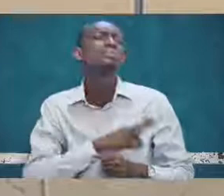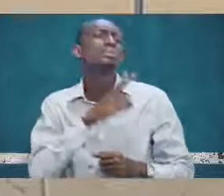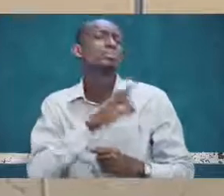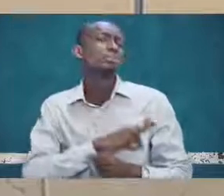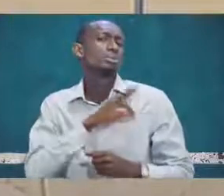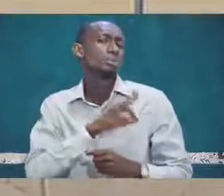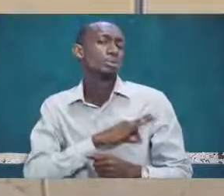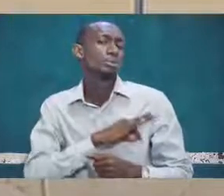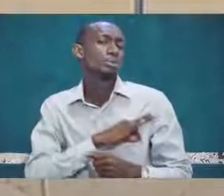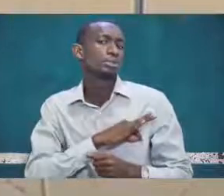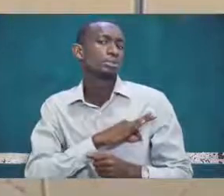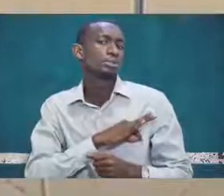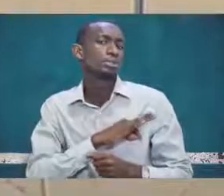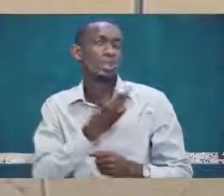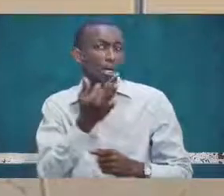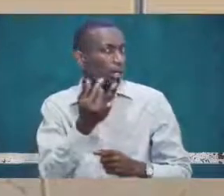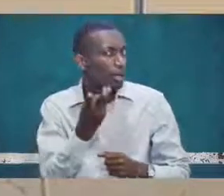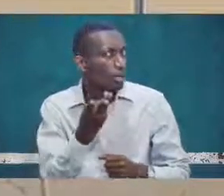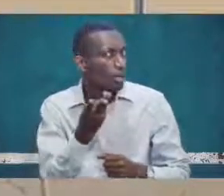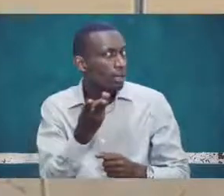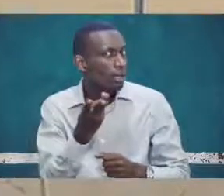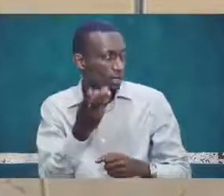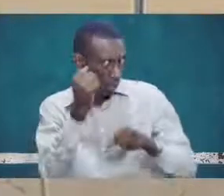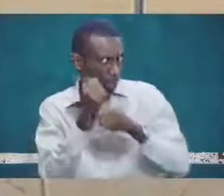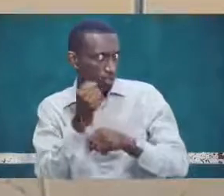What is his pay